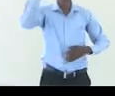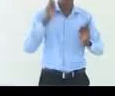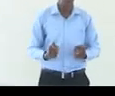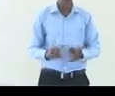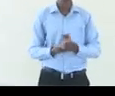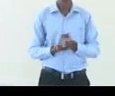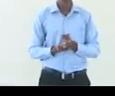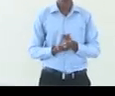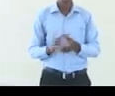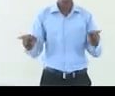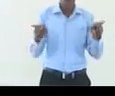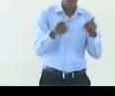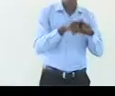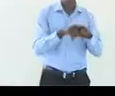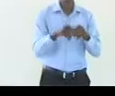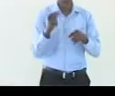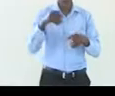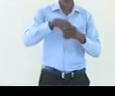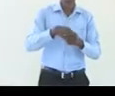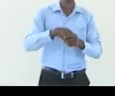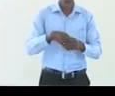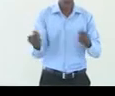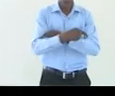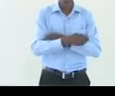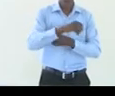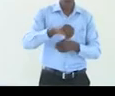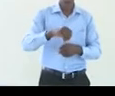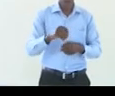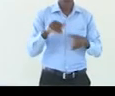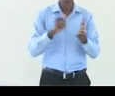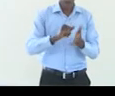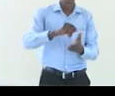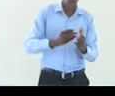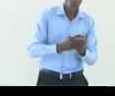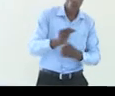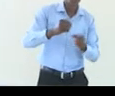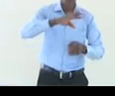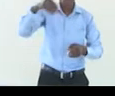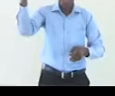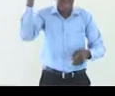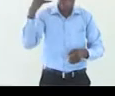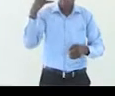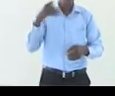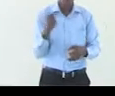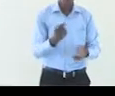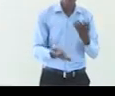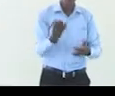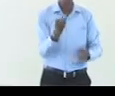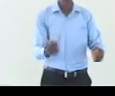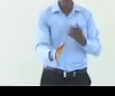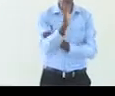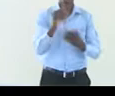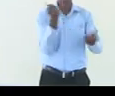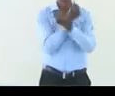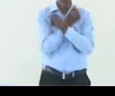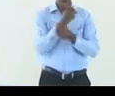people. Next, as in the Pentecost, tongues of fire. Next, the fire of God's love